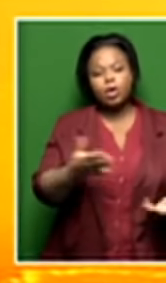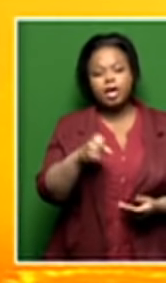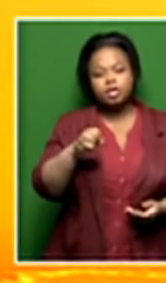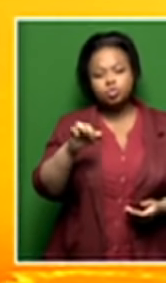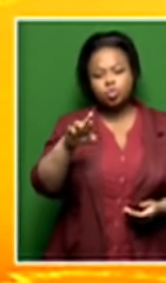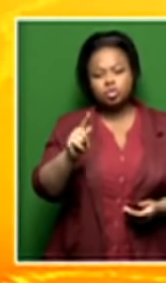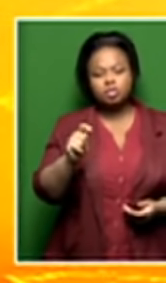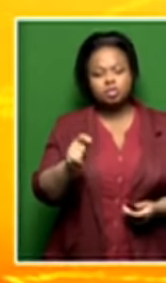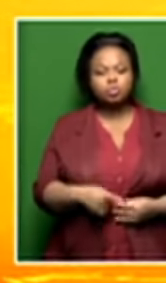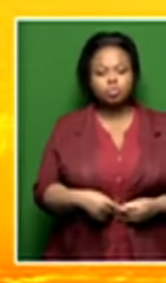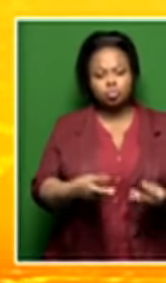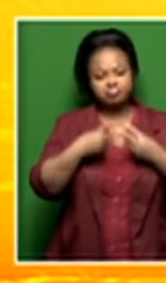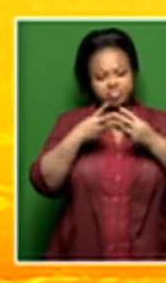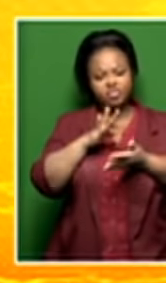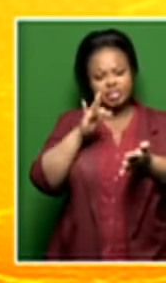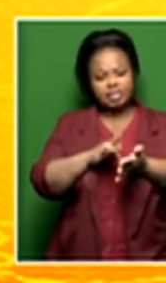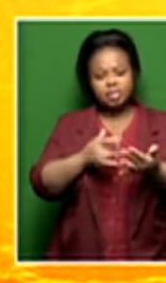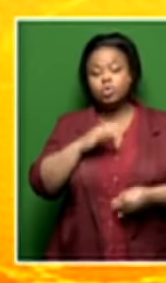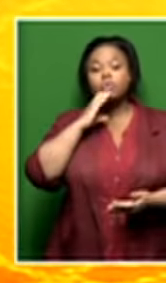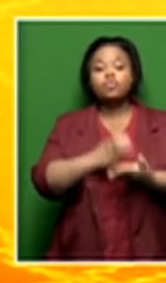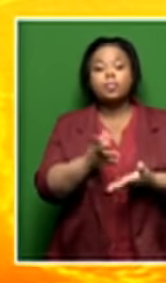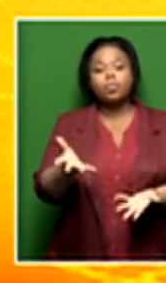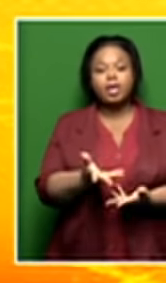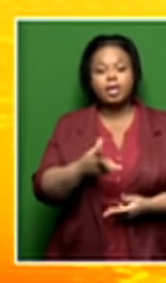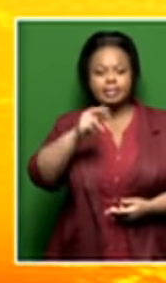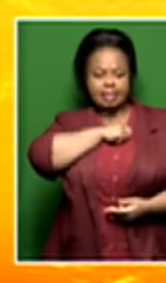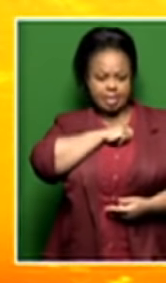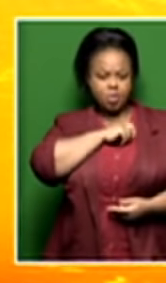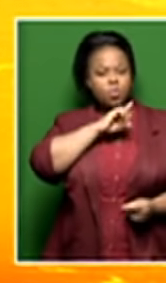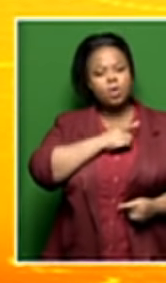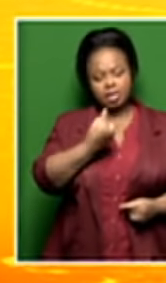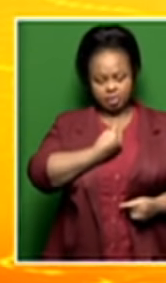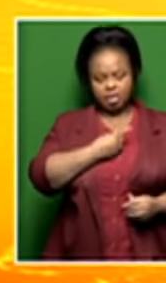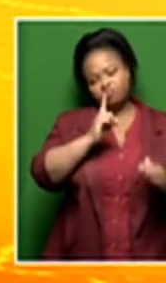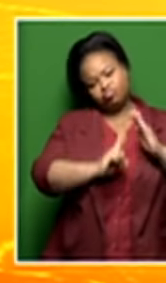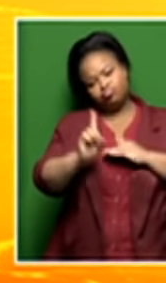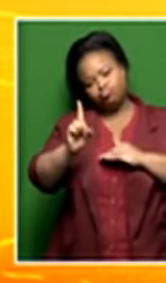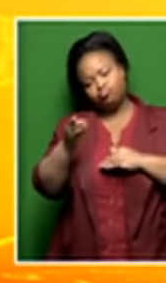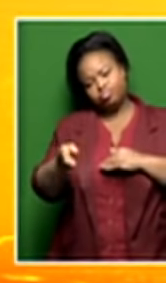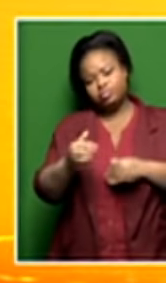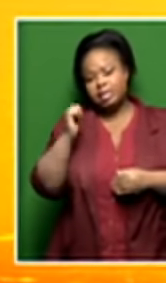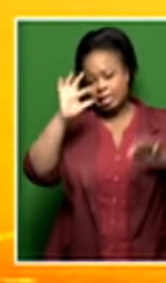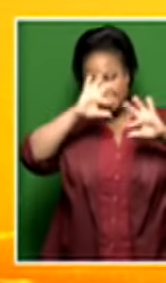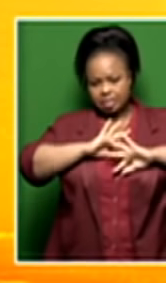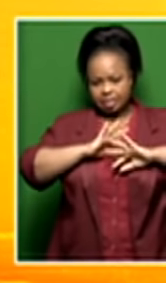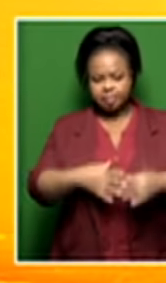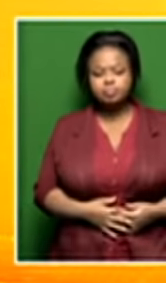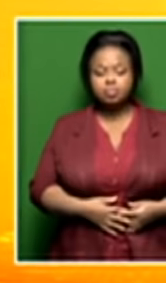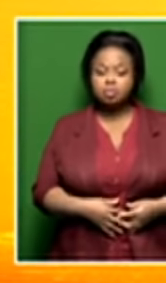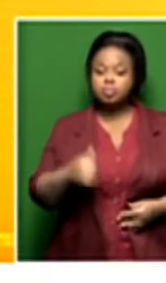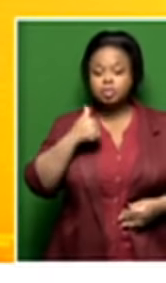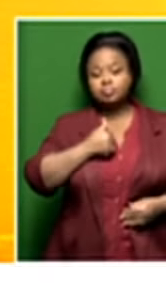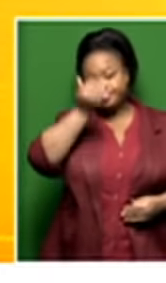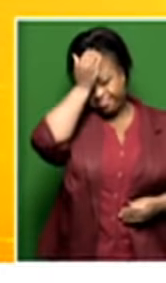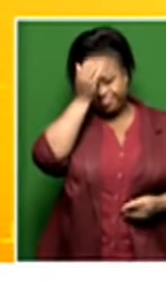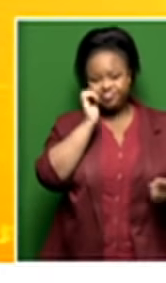Estcourt Correctional Centre, we can now confirm, in KwaZulu-Natal after handing himself over ahead of the midnight deadline. Zuma's arrest